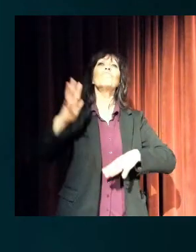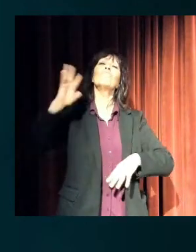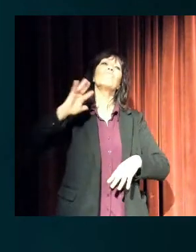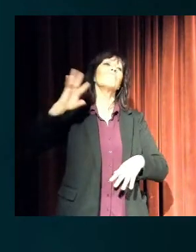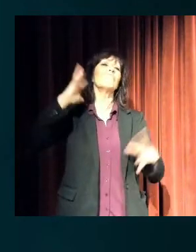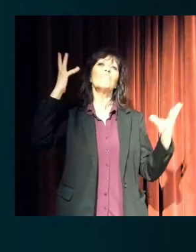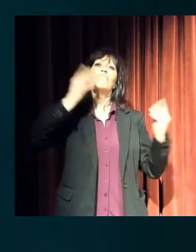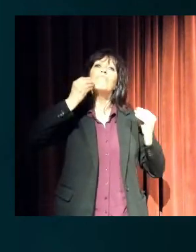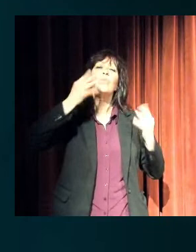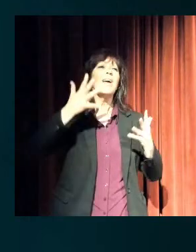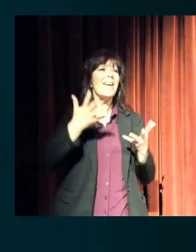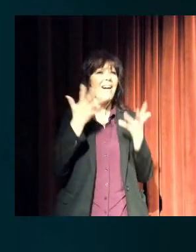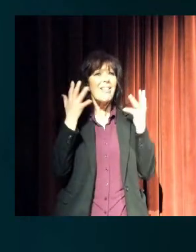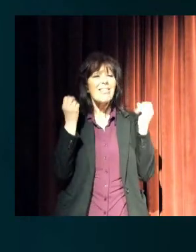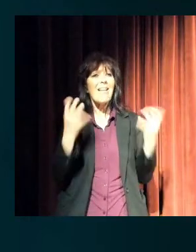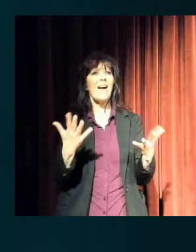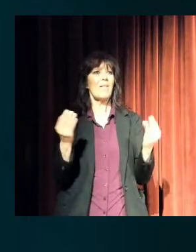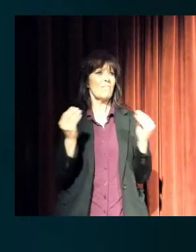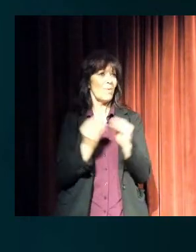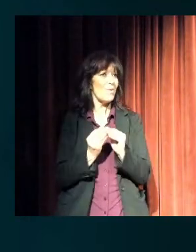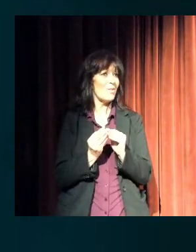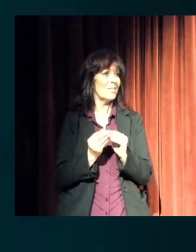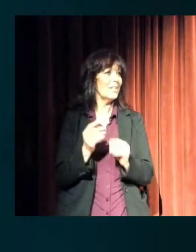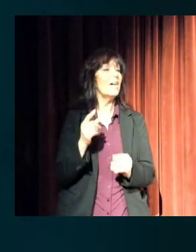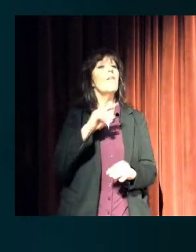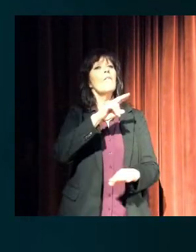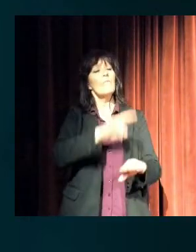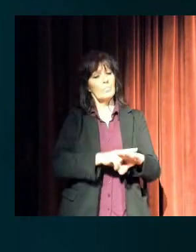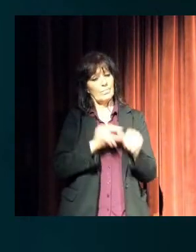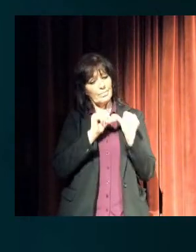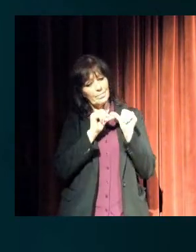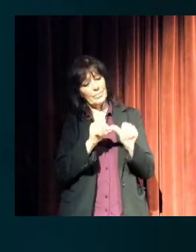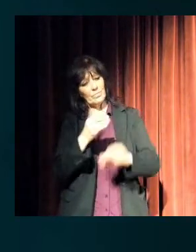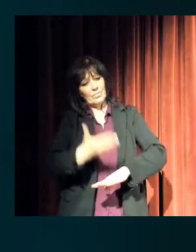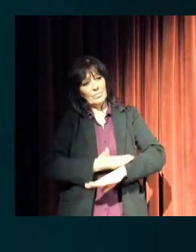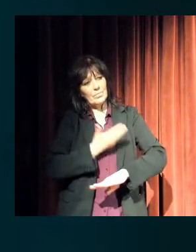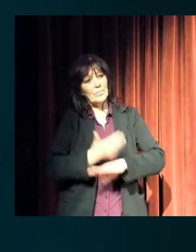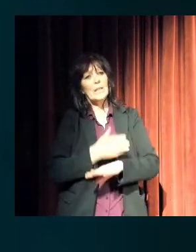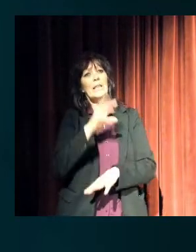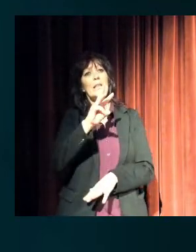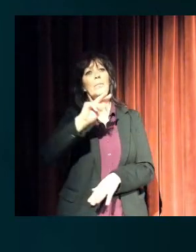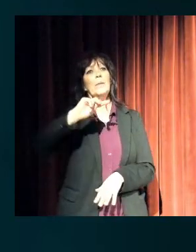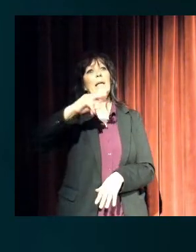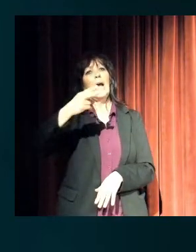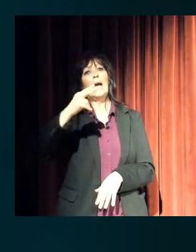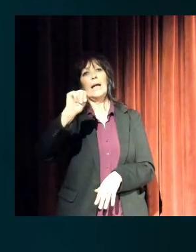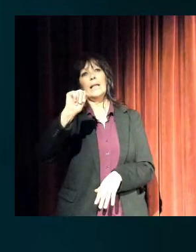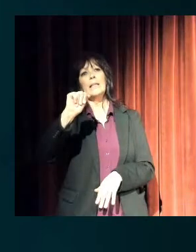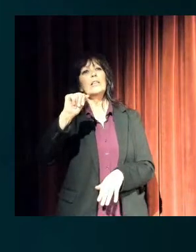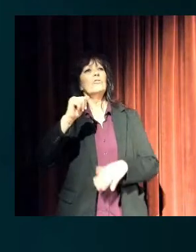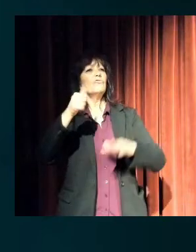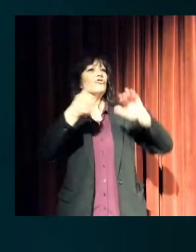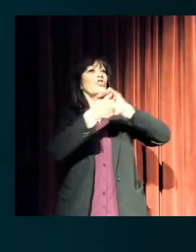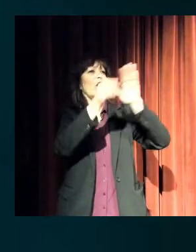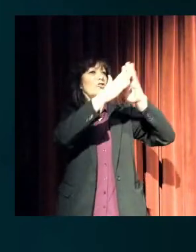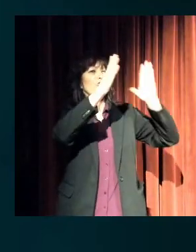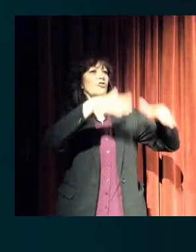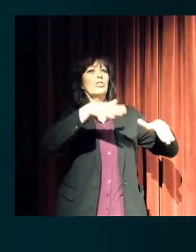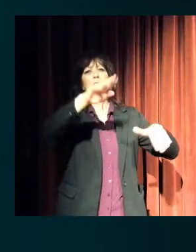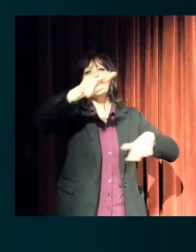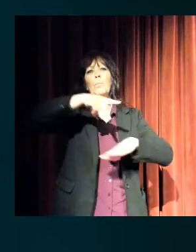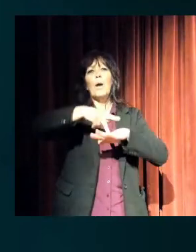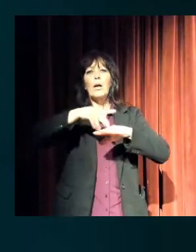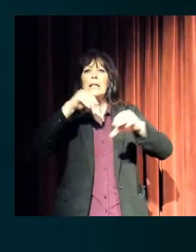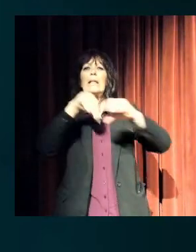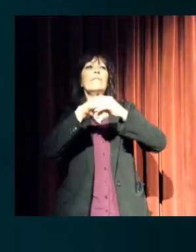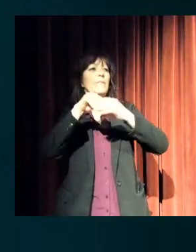glory and a lot more. Of course, we will continue to rehabilitate the WPA shelters at our historic parks and invest in the